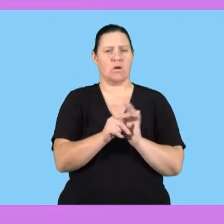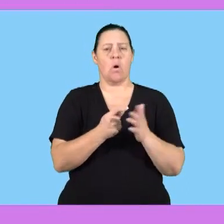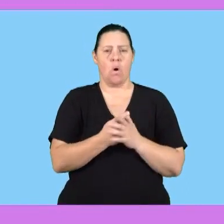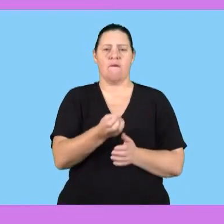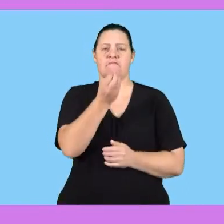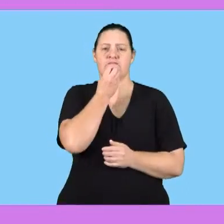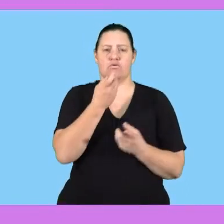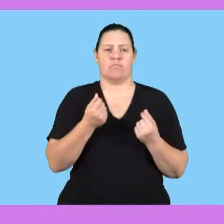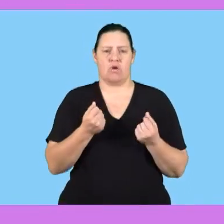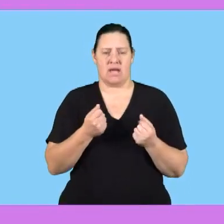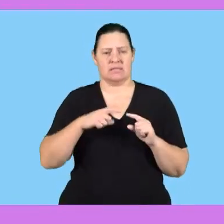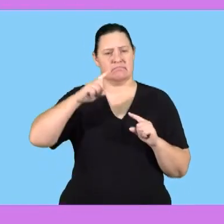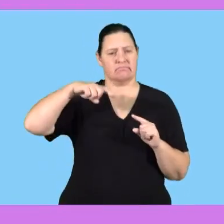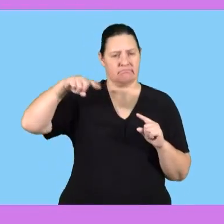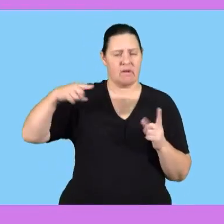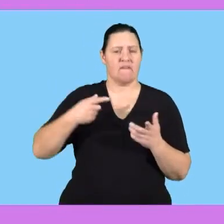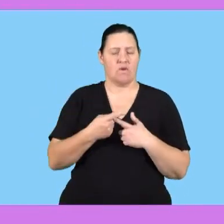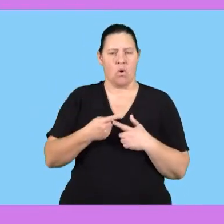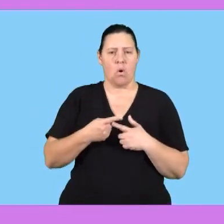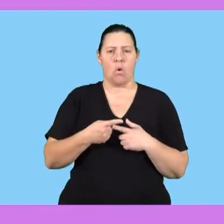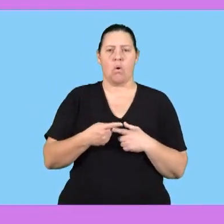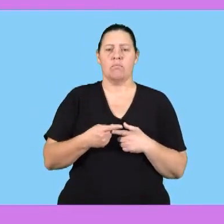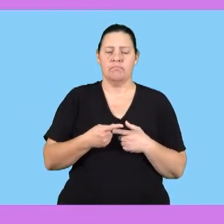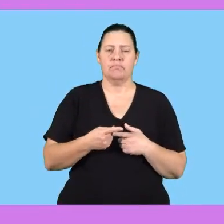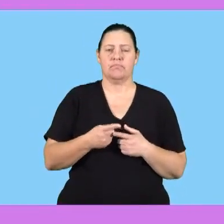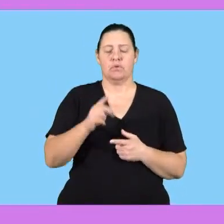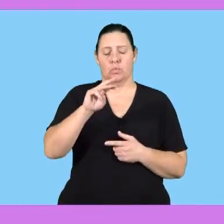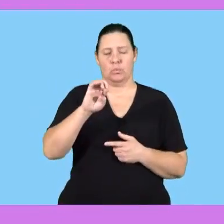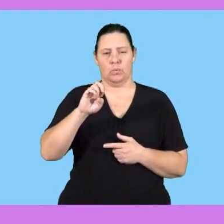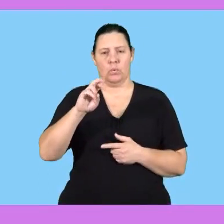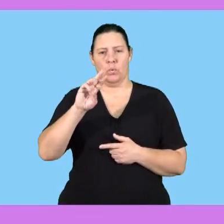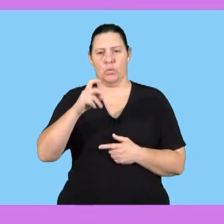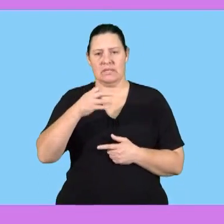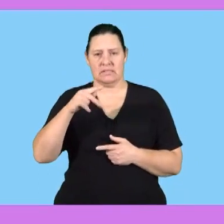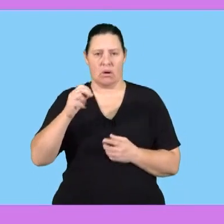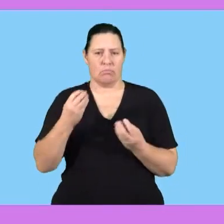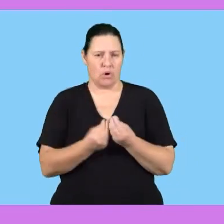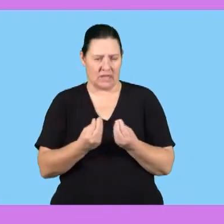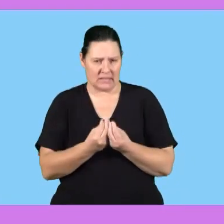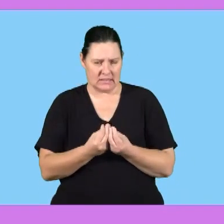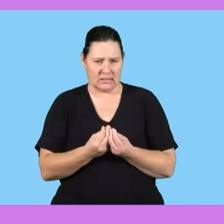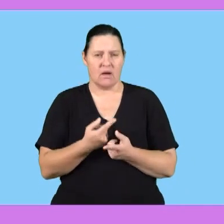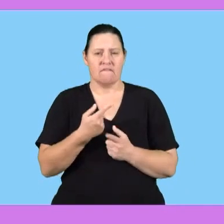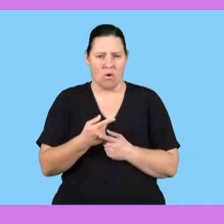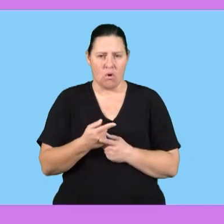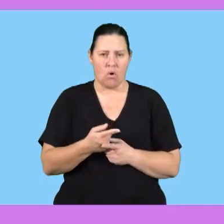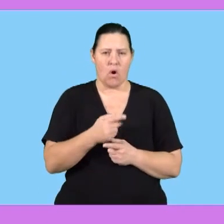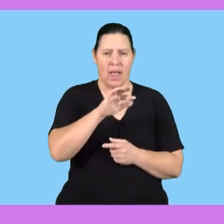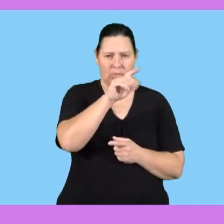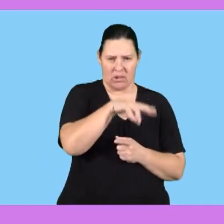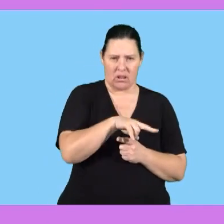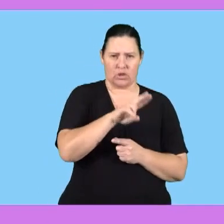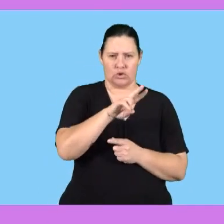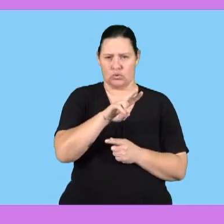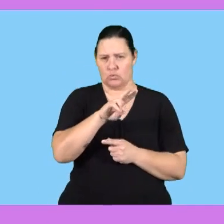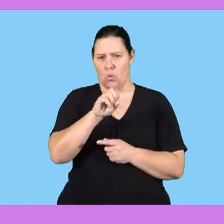data on urban food price trends for selected wheat products for the period April 2015 to